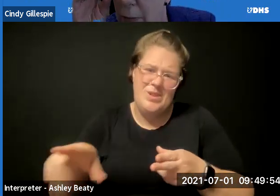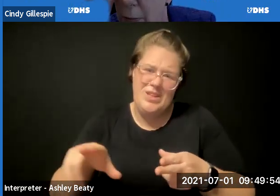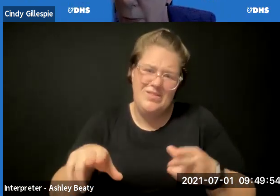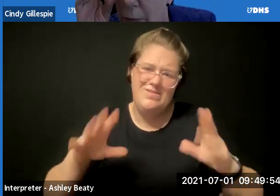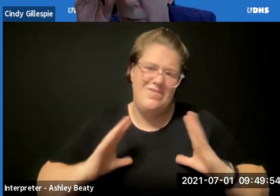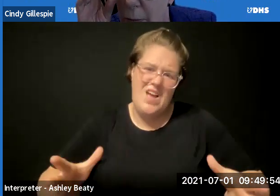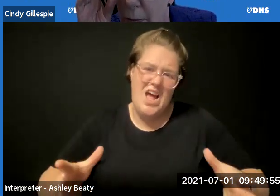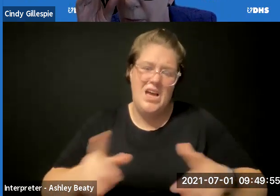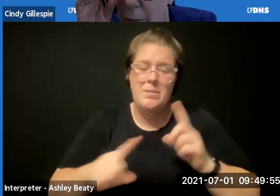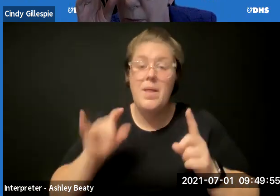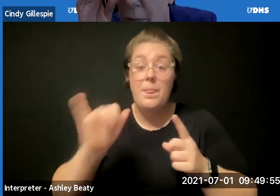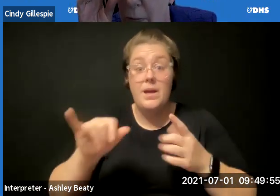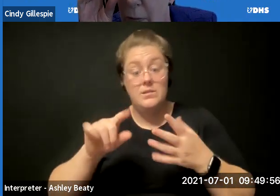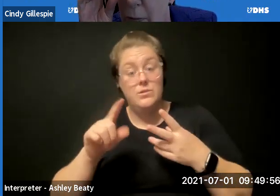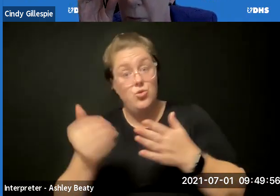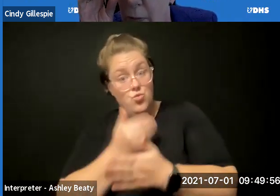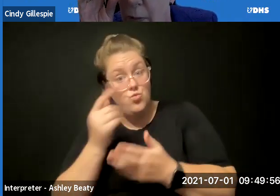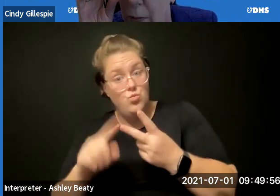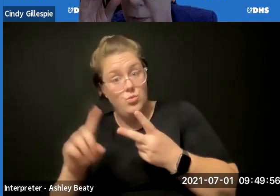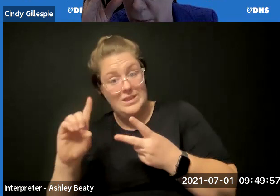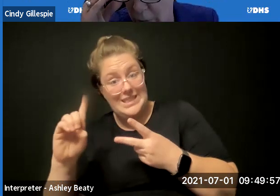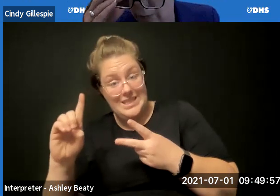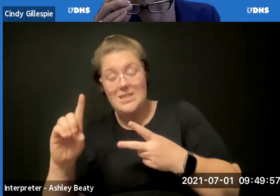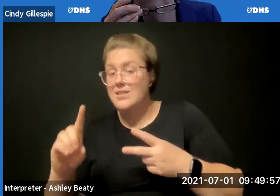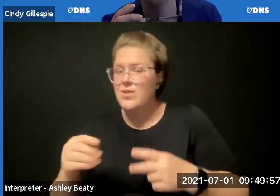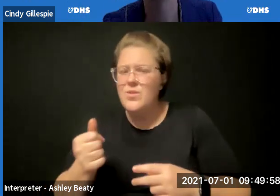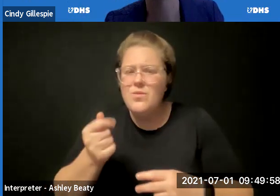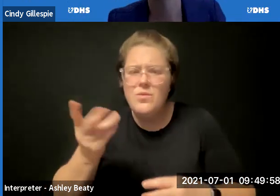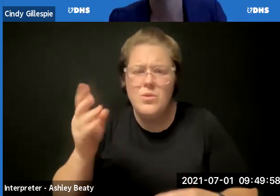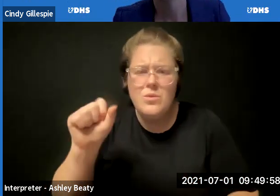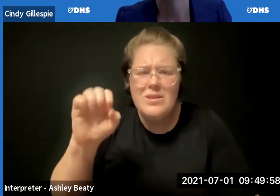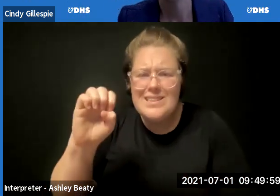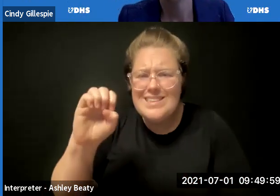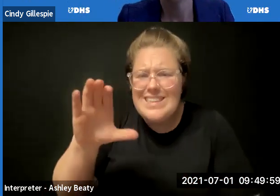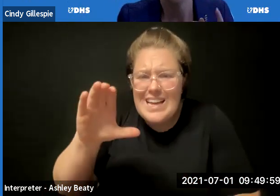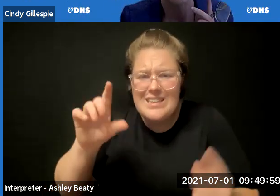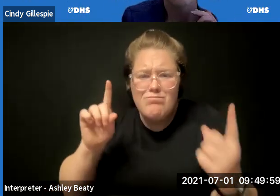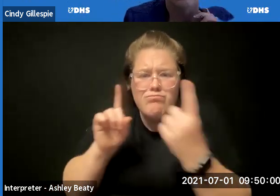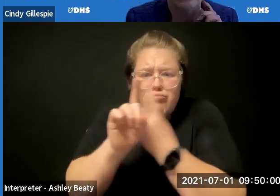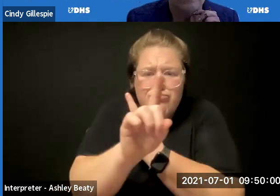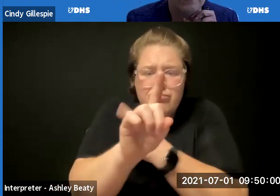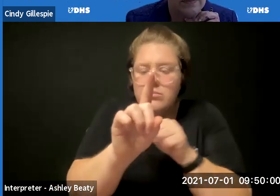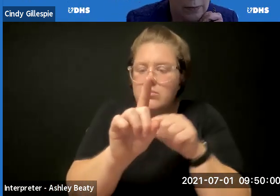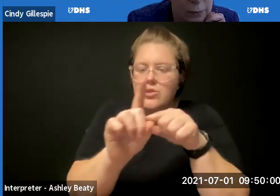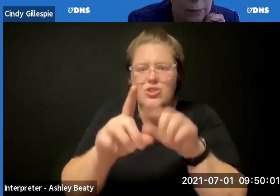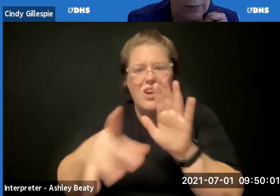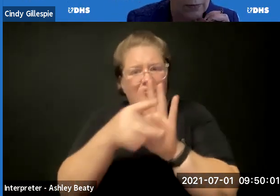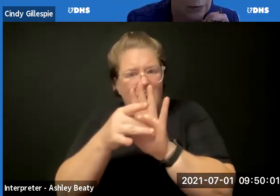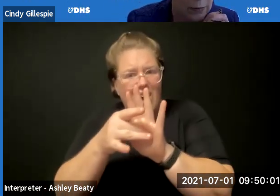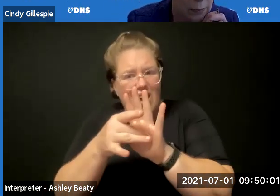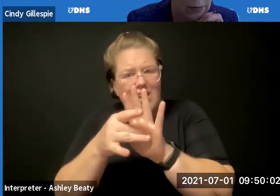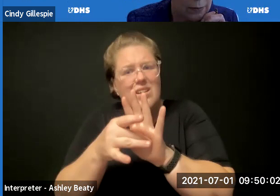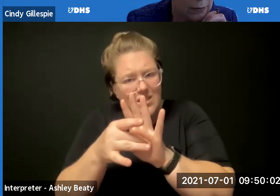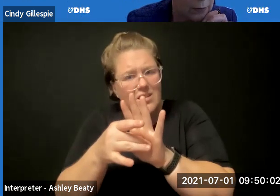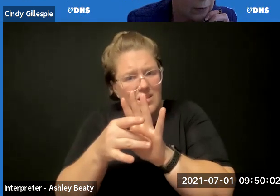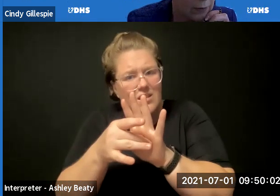the virus, of that Delta variant, only a couple of seconds of exposure caused her to become ill. And Jeff, can you